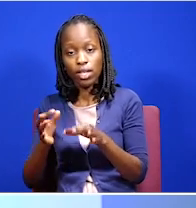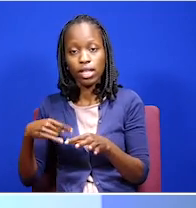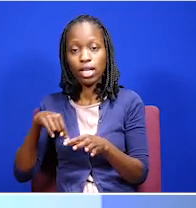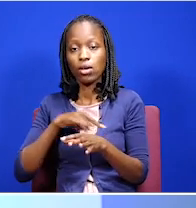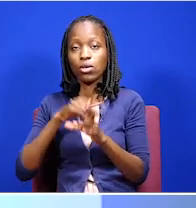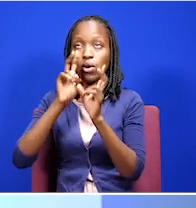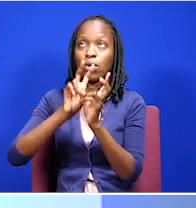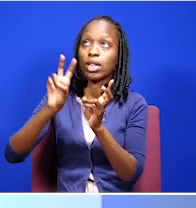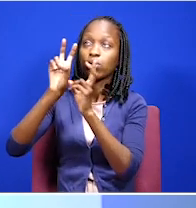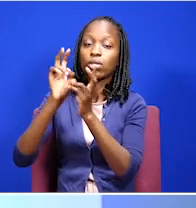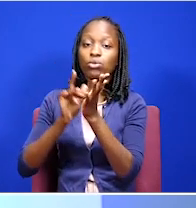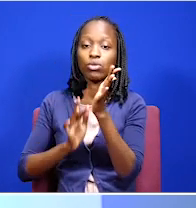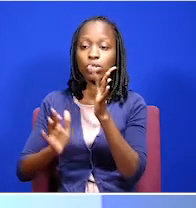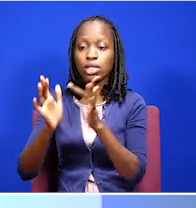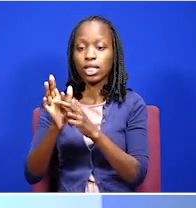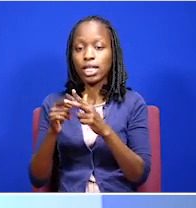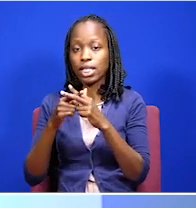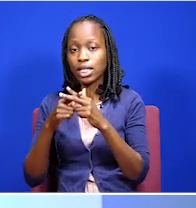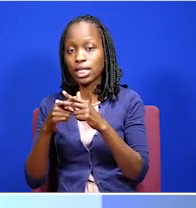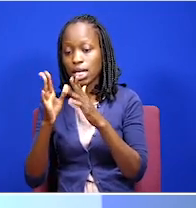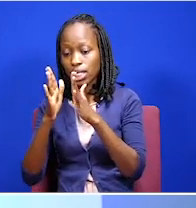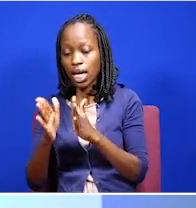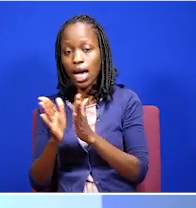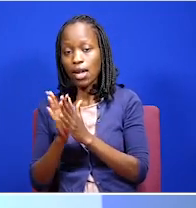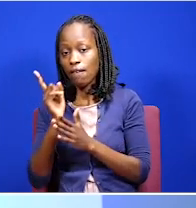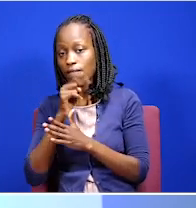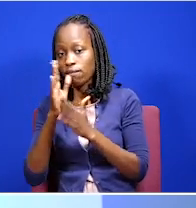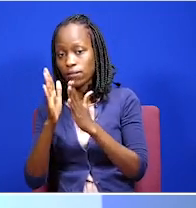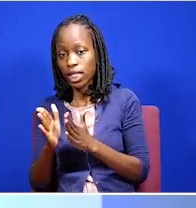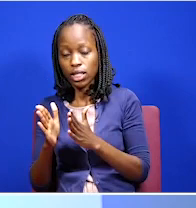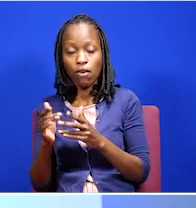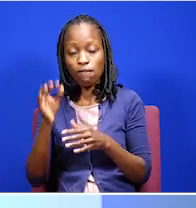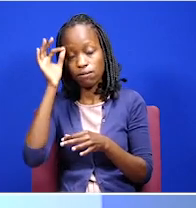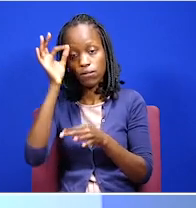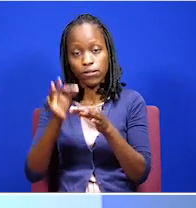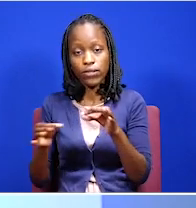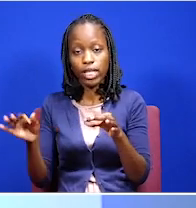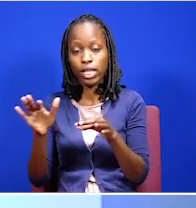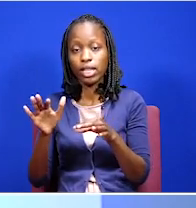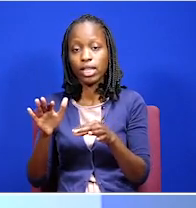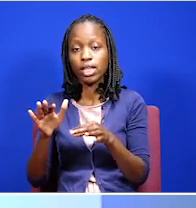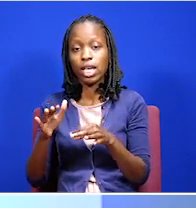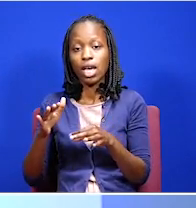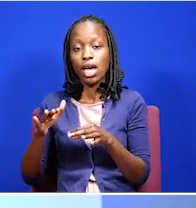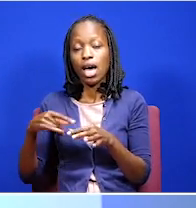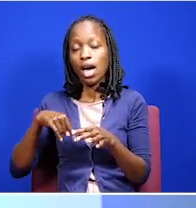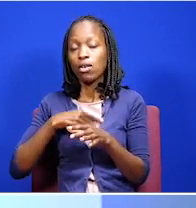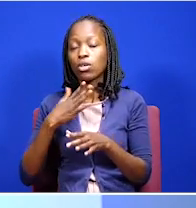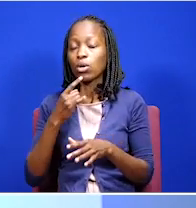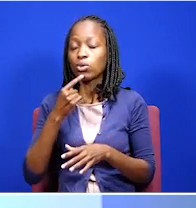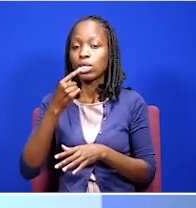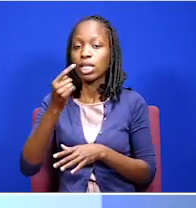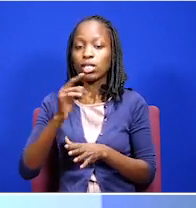to Jesus, the author and finisher of our faith. I want to declare to every man and every